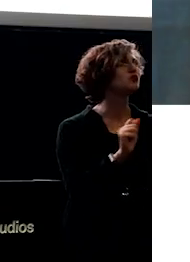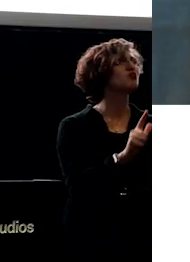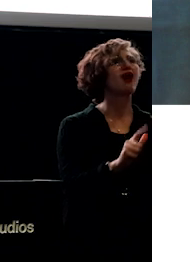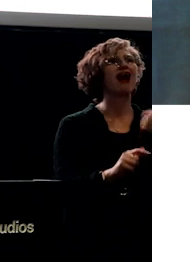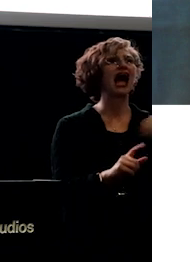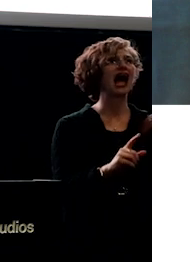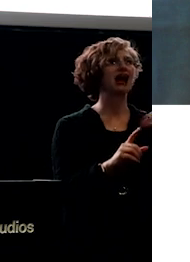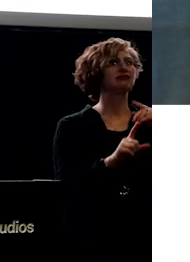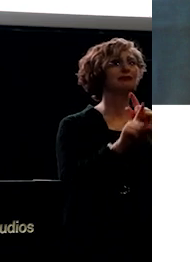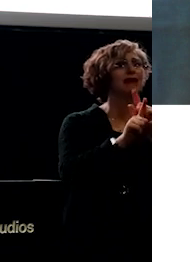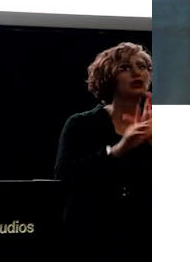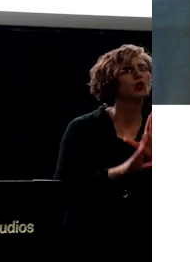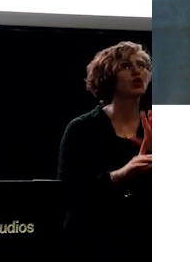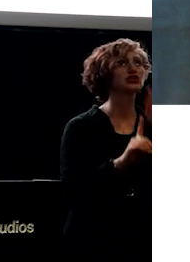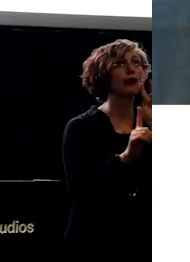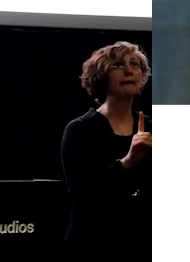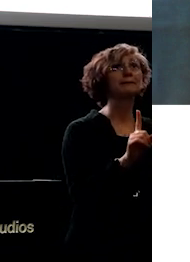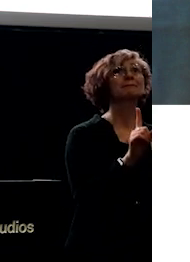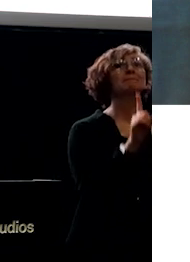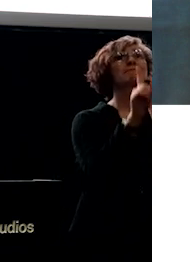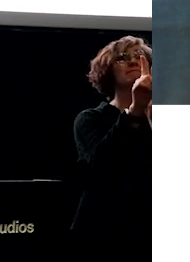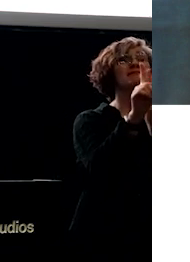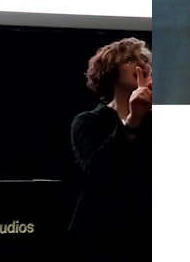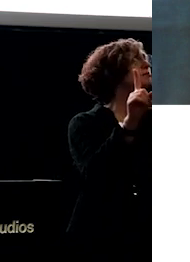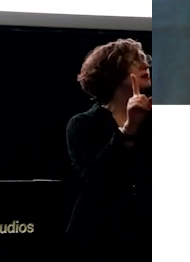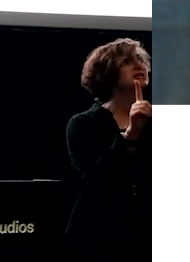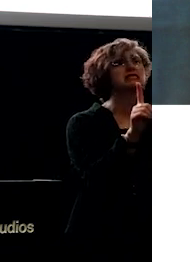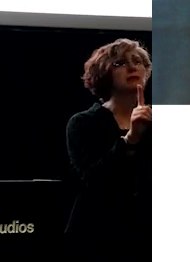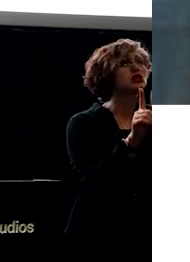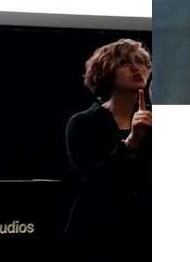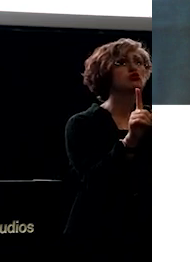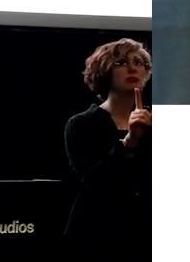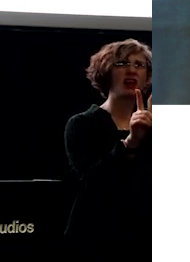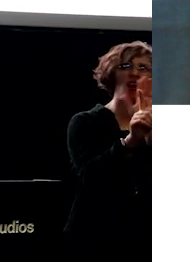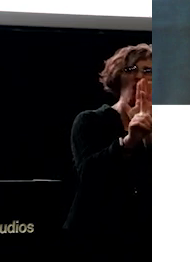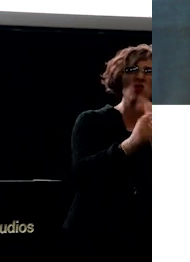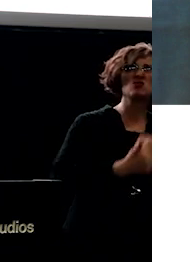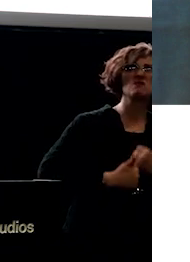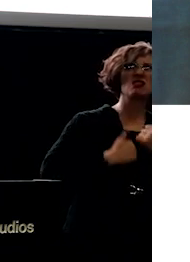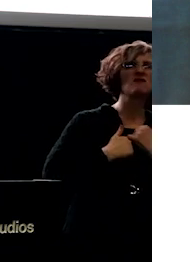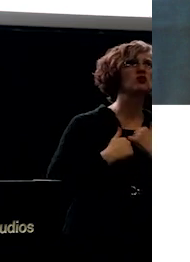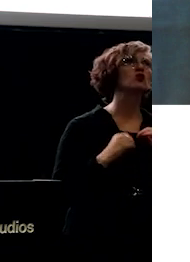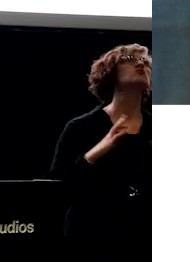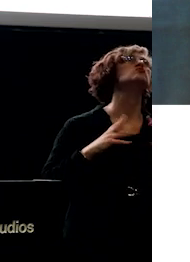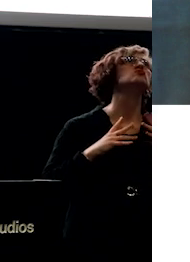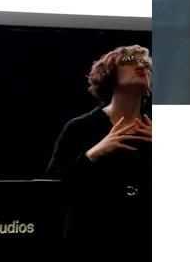might even just see someone on social media and be like, wow, that person has a cool life or whatever.